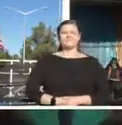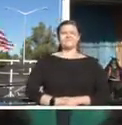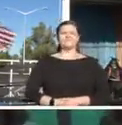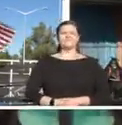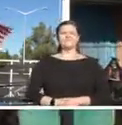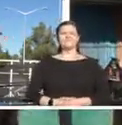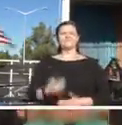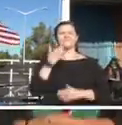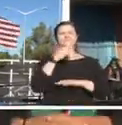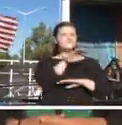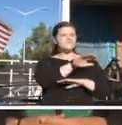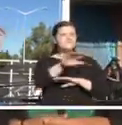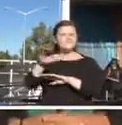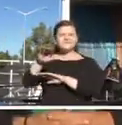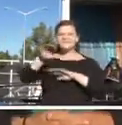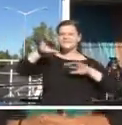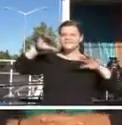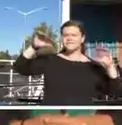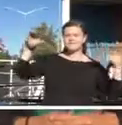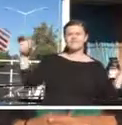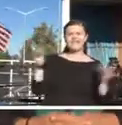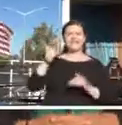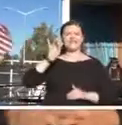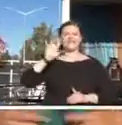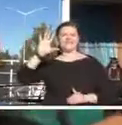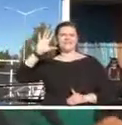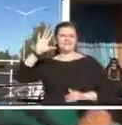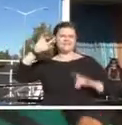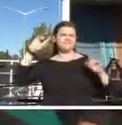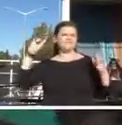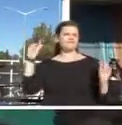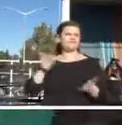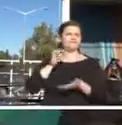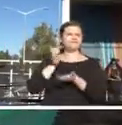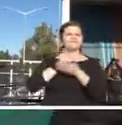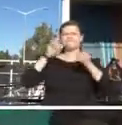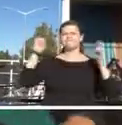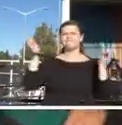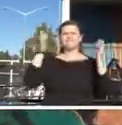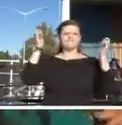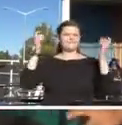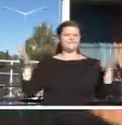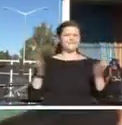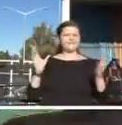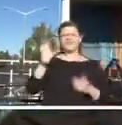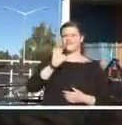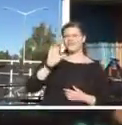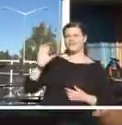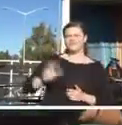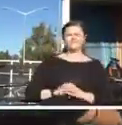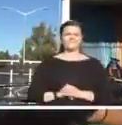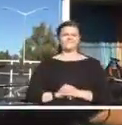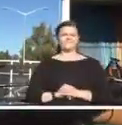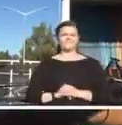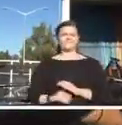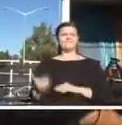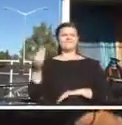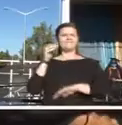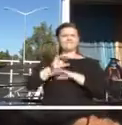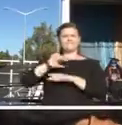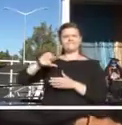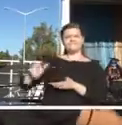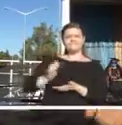Good evening, and welcome to the 85th Commencement Exercises of Clark College. We begin tonight's proceeding